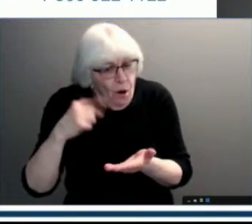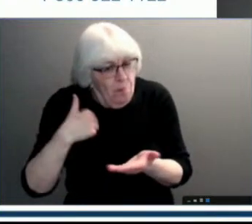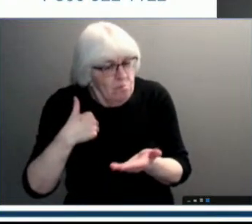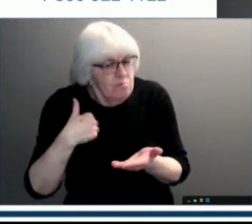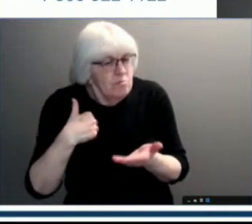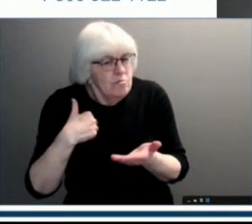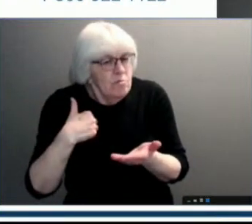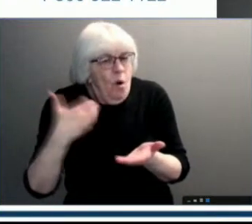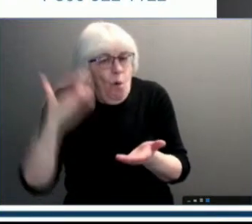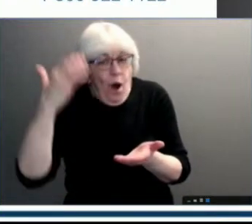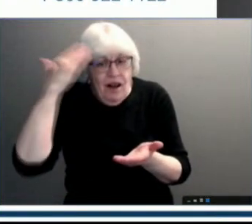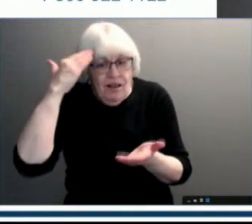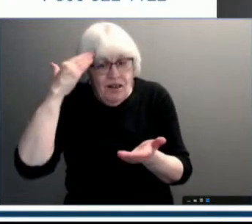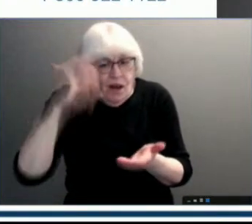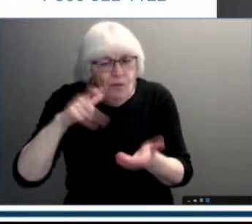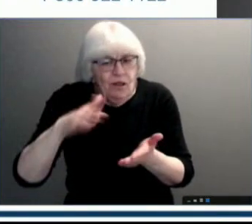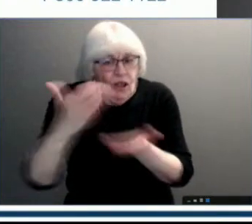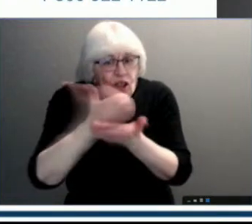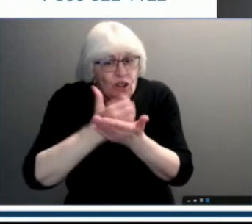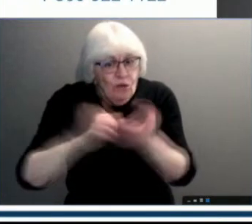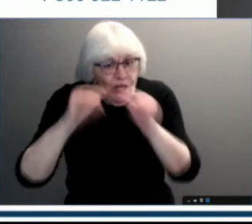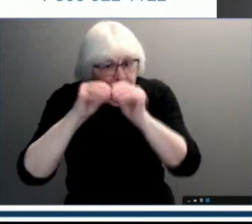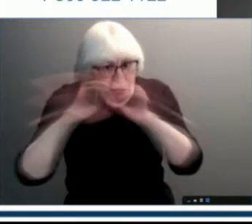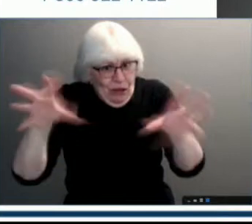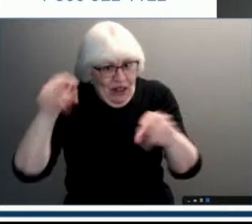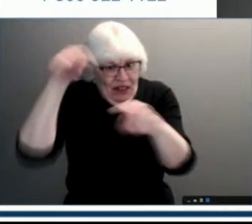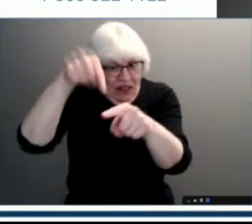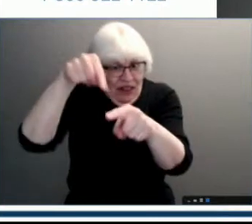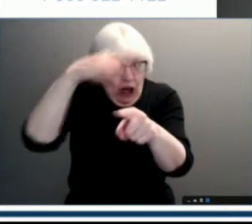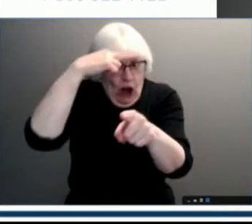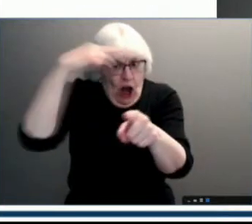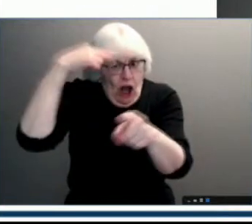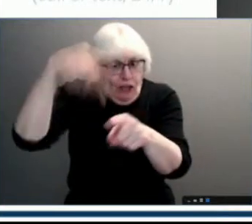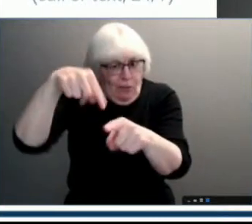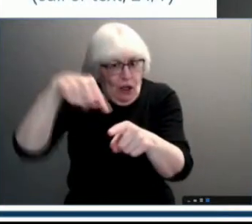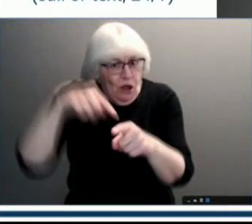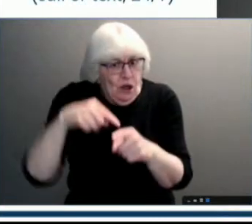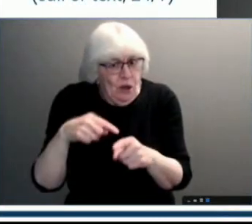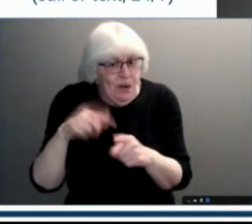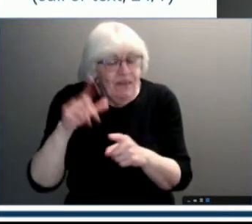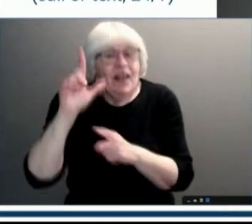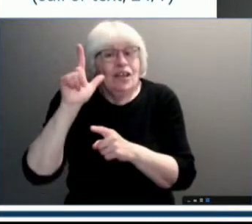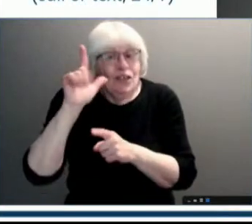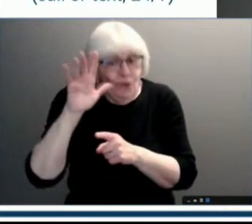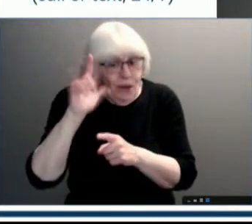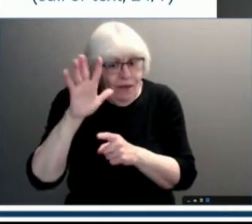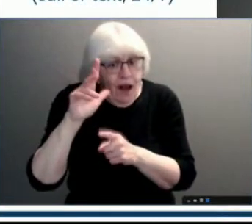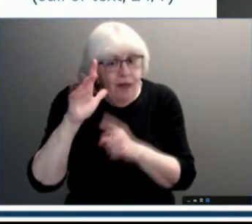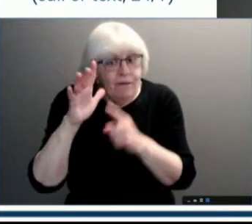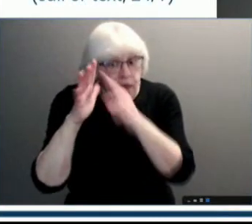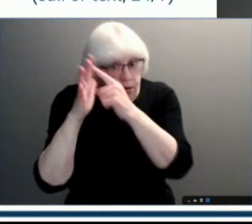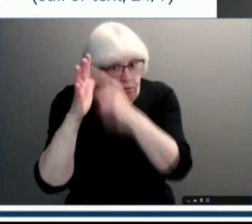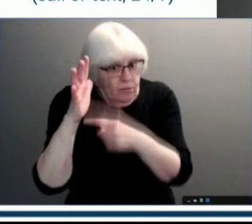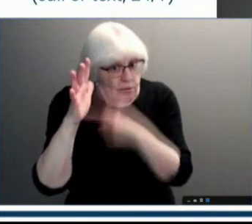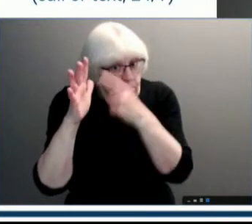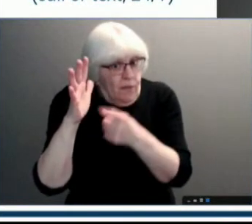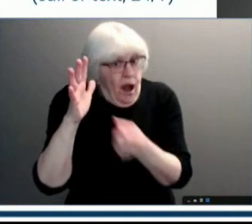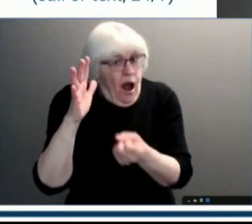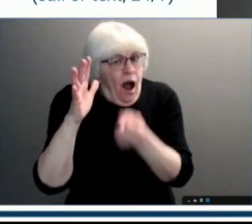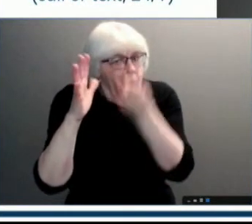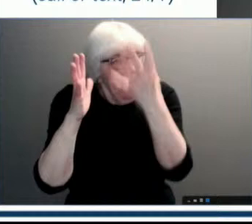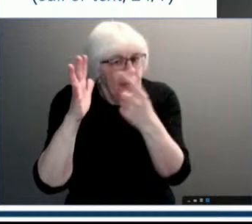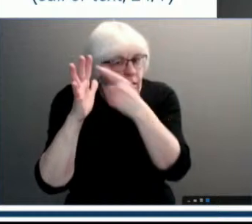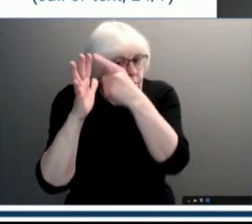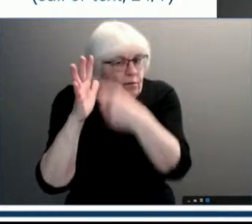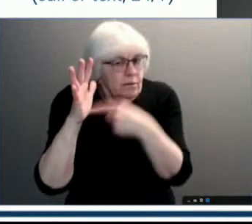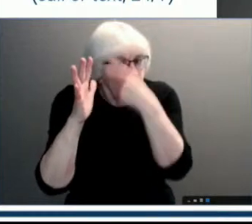that 25 are people who caught COVID in hospital? How many of that 25 are people who were